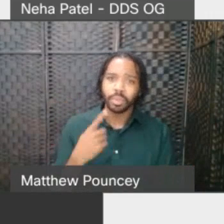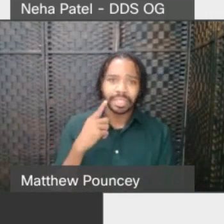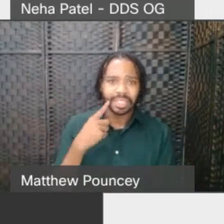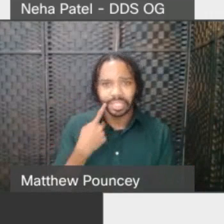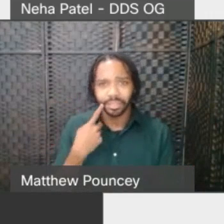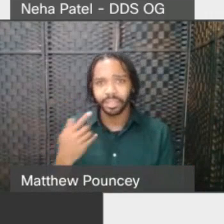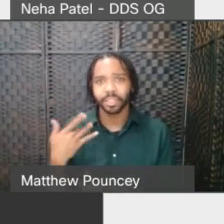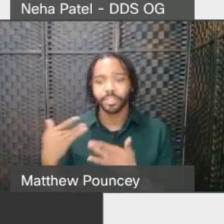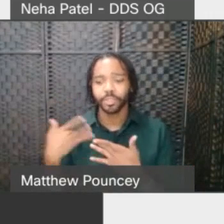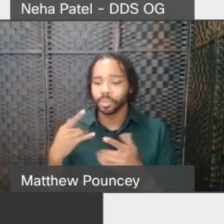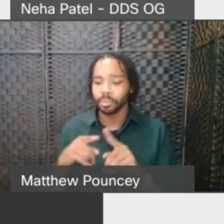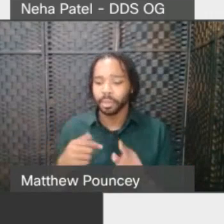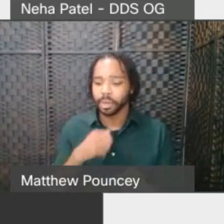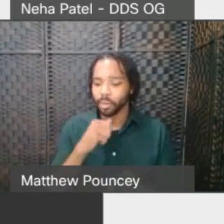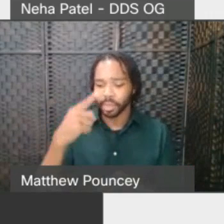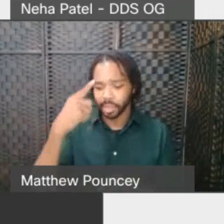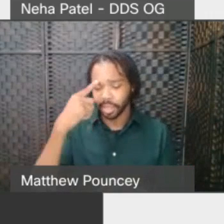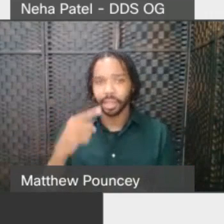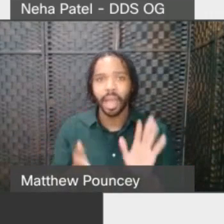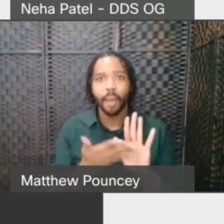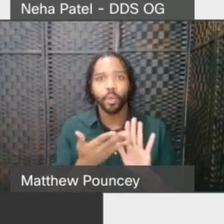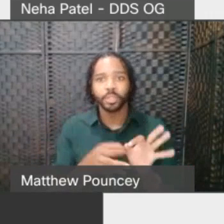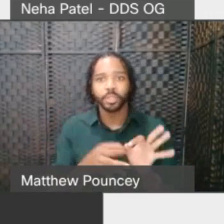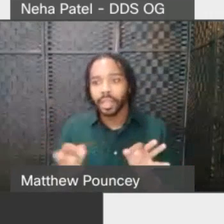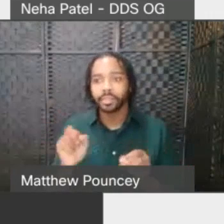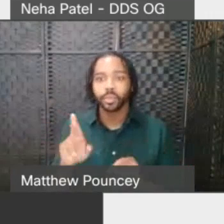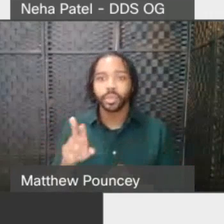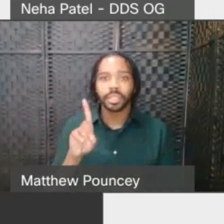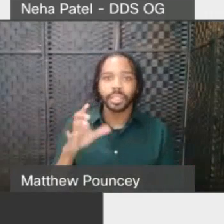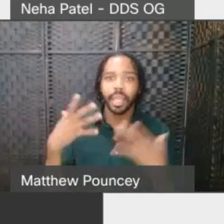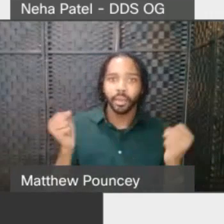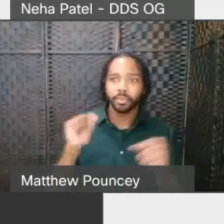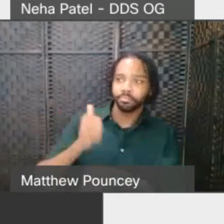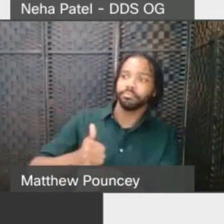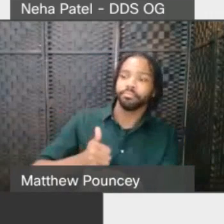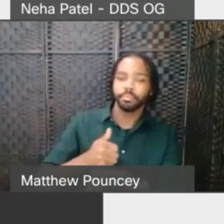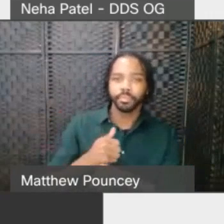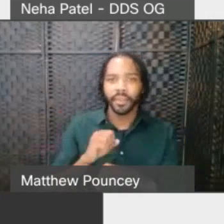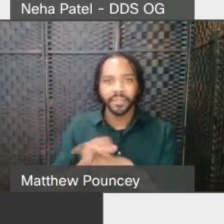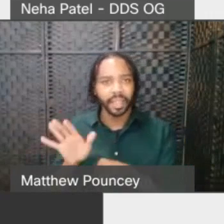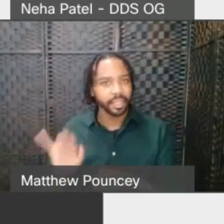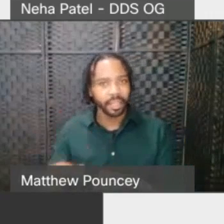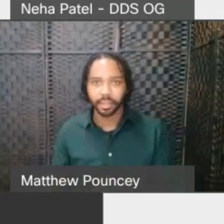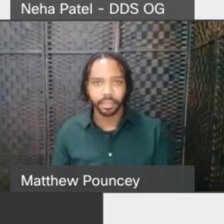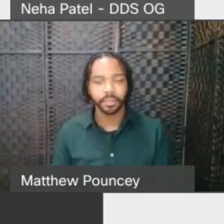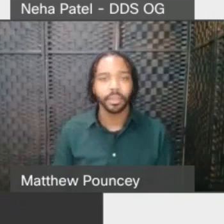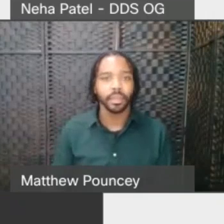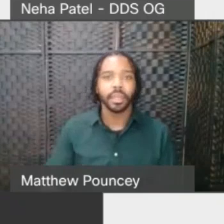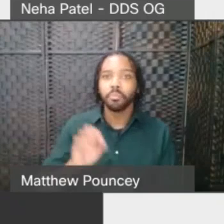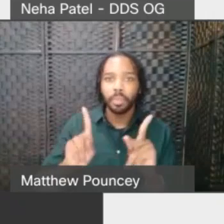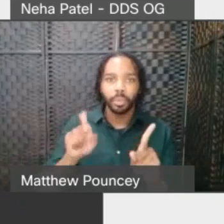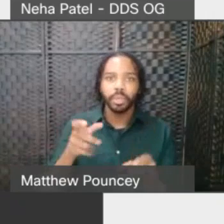But I don't think that operational delays or DC health implementation affect that at all. People need to get